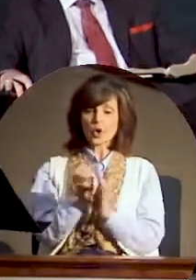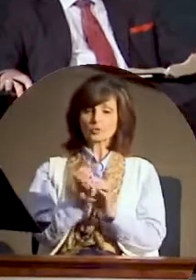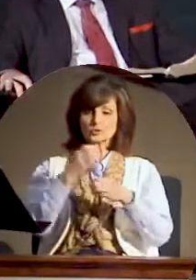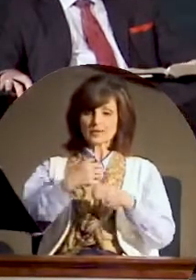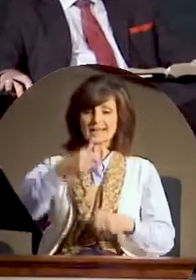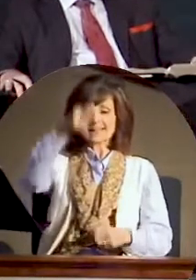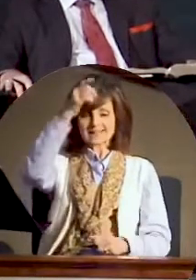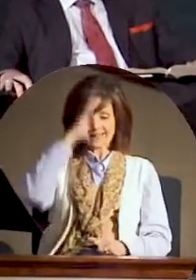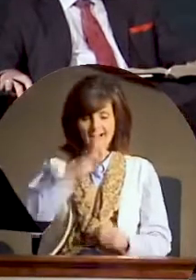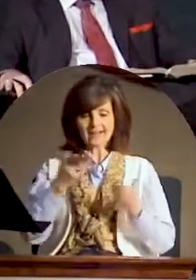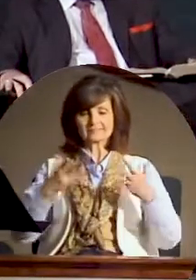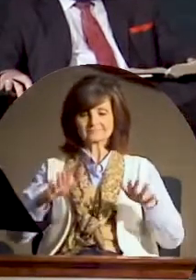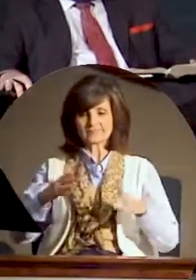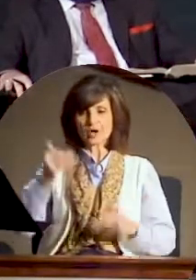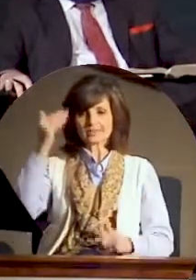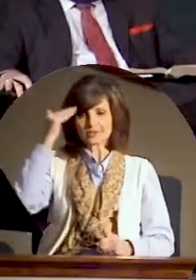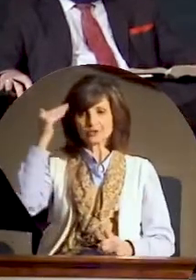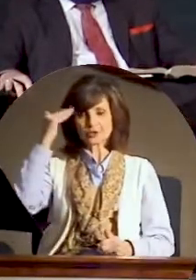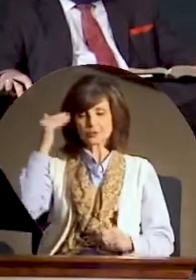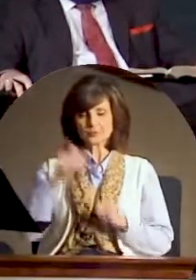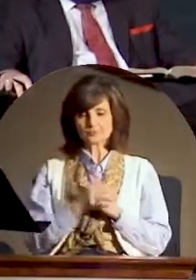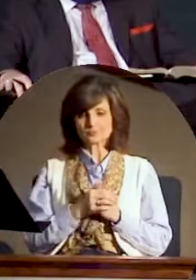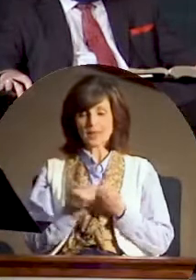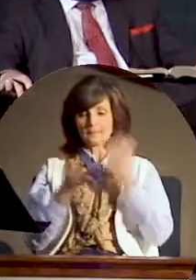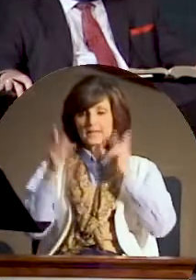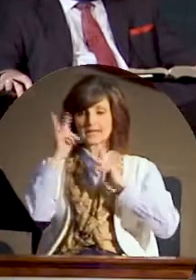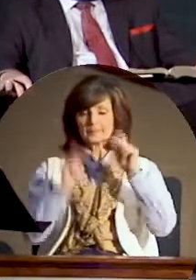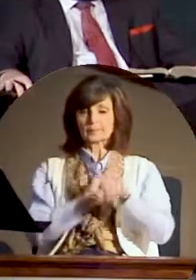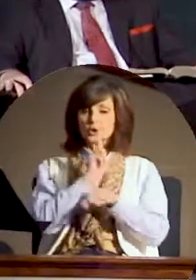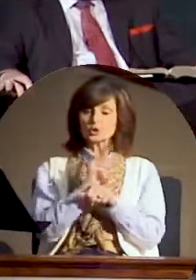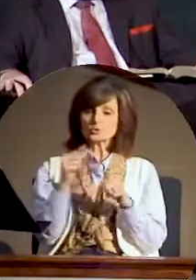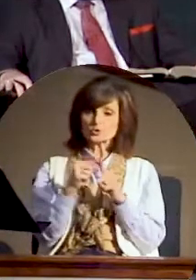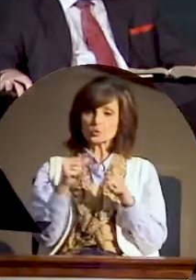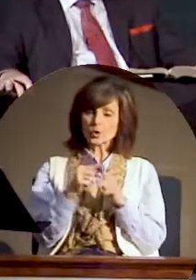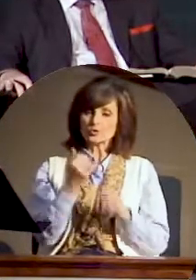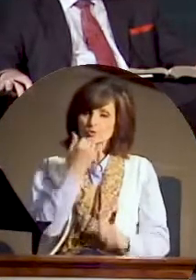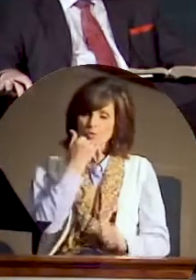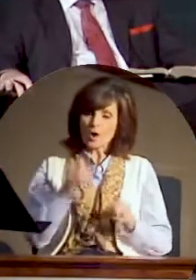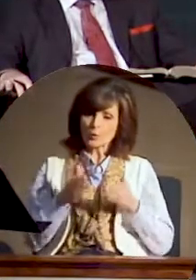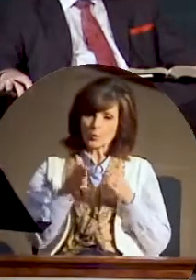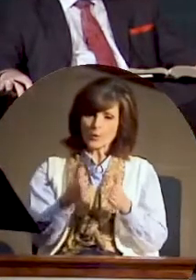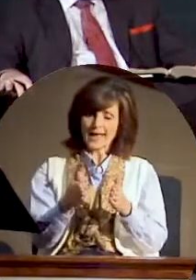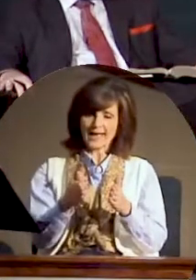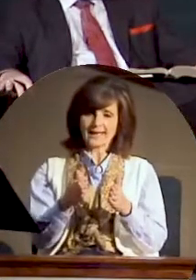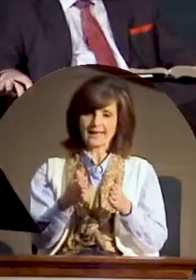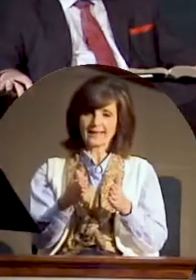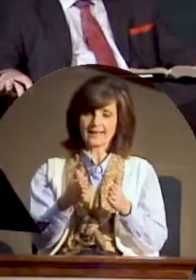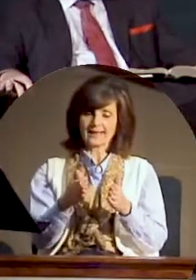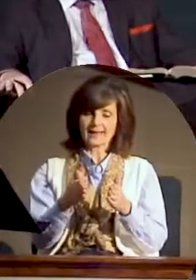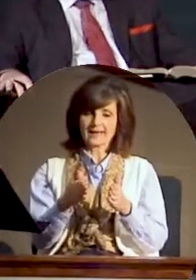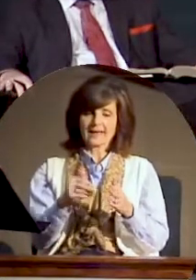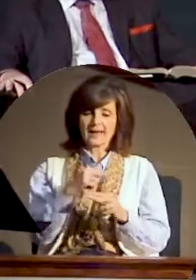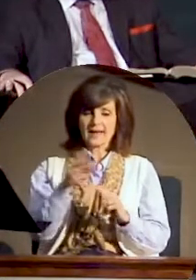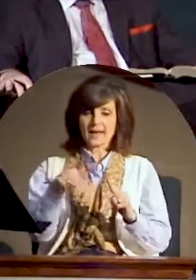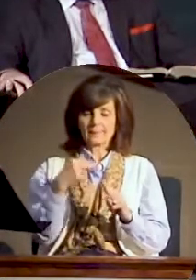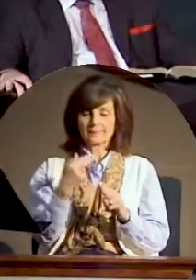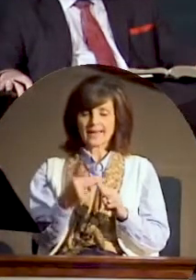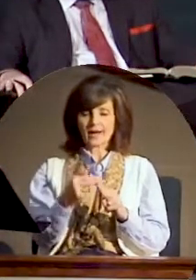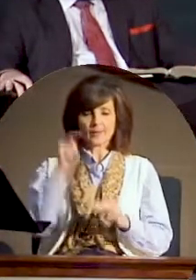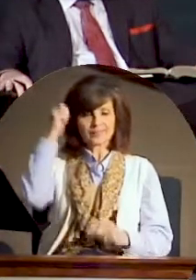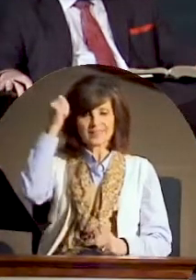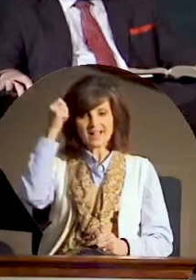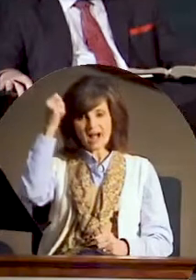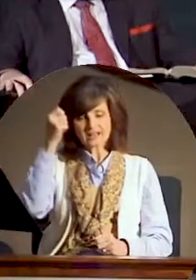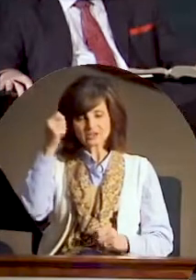God had foreknowledge. Now, many people use that word in the wrong sense today when it comes to Reformed theology